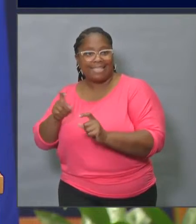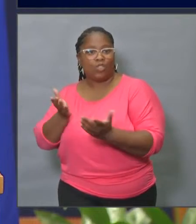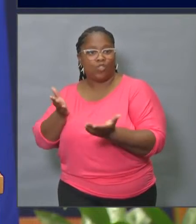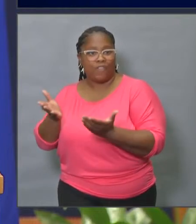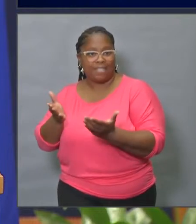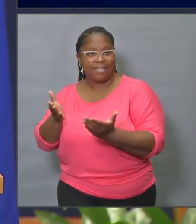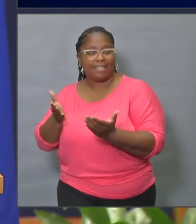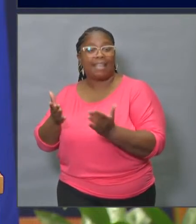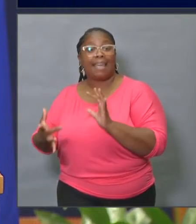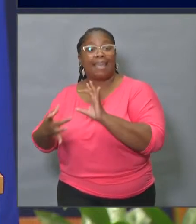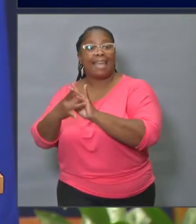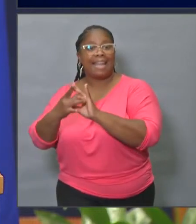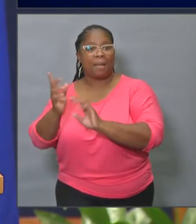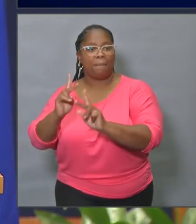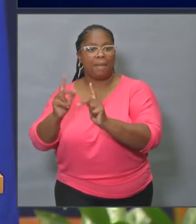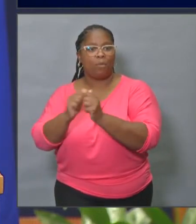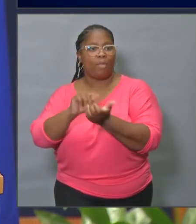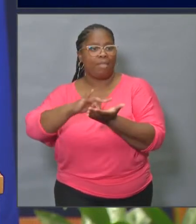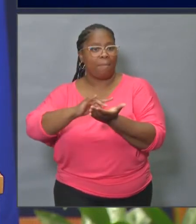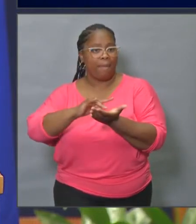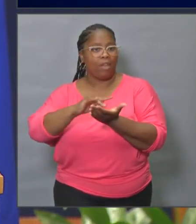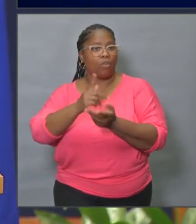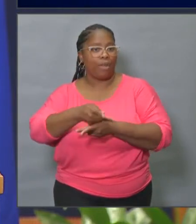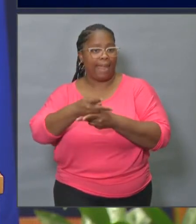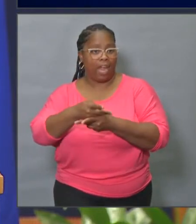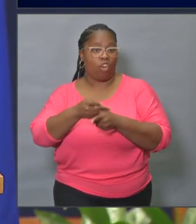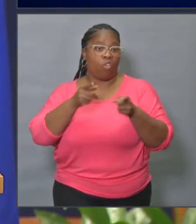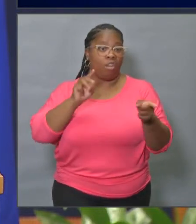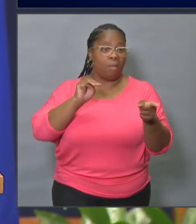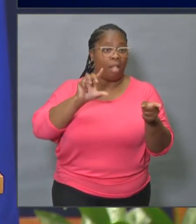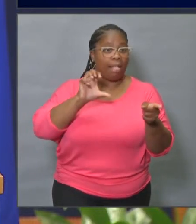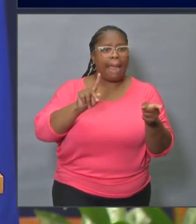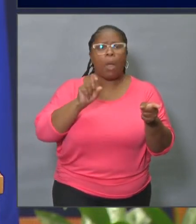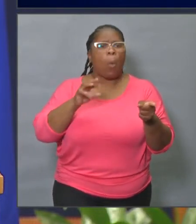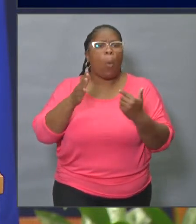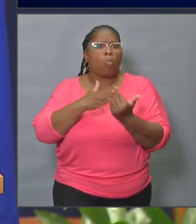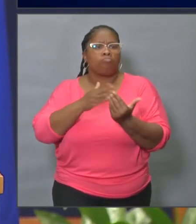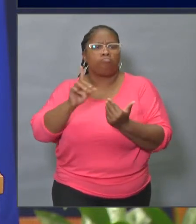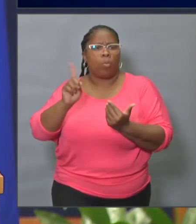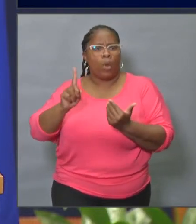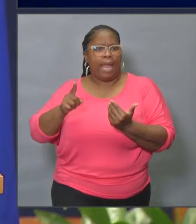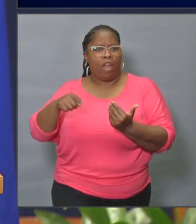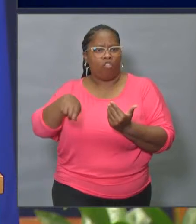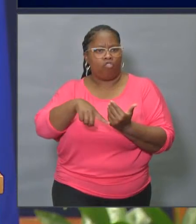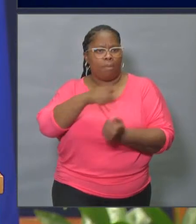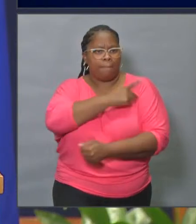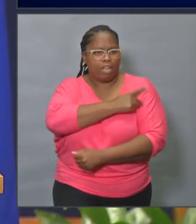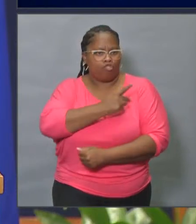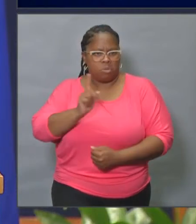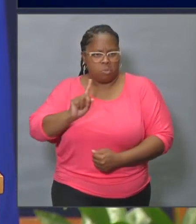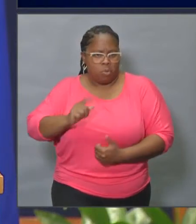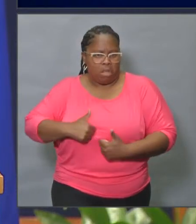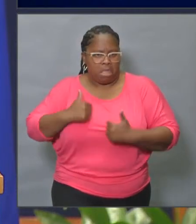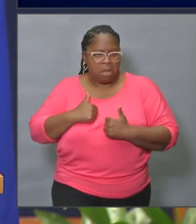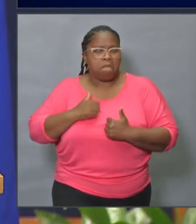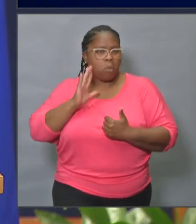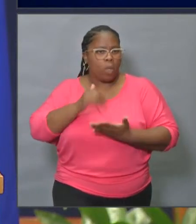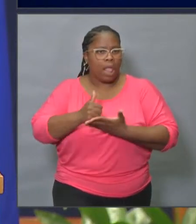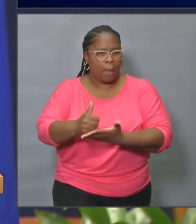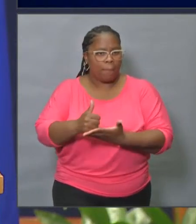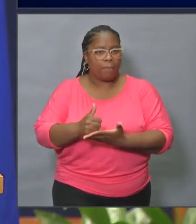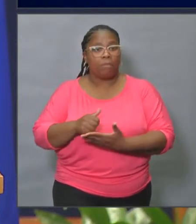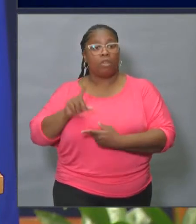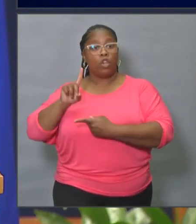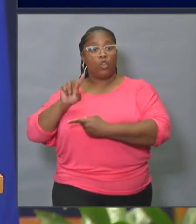connect those to medical care either at MLK or at other clinics wherever the patients receive their care. Staff from